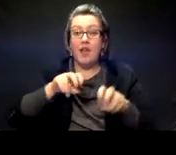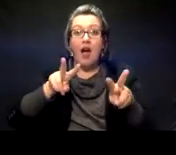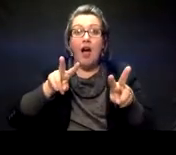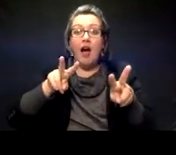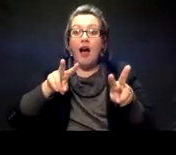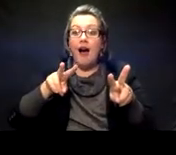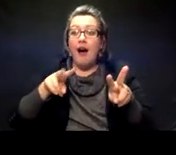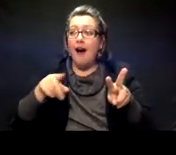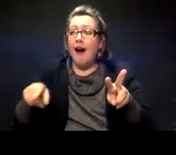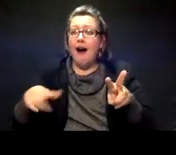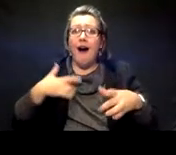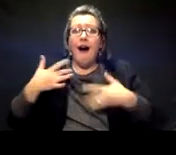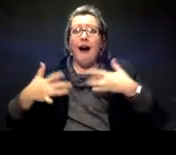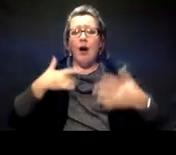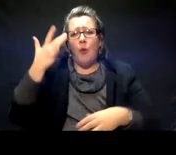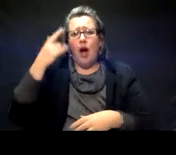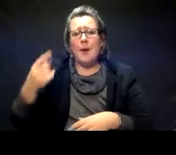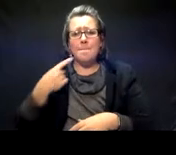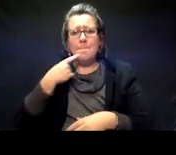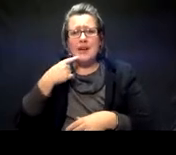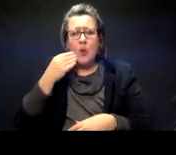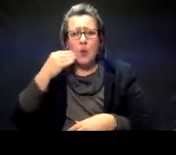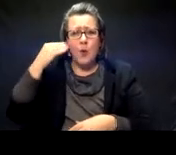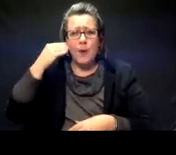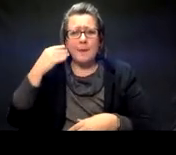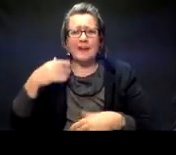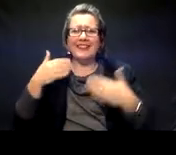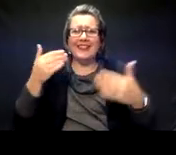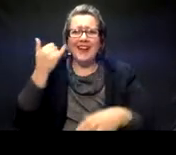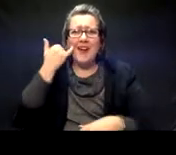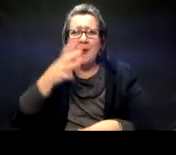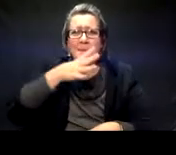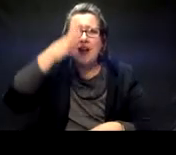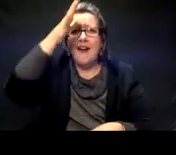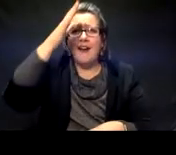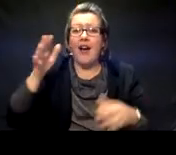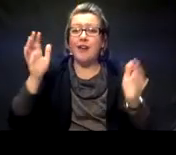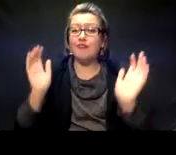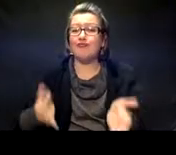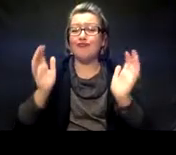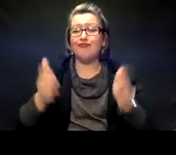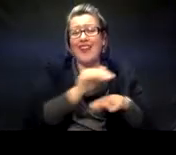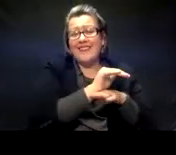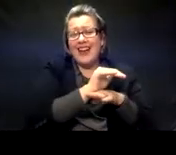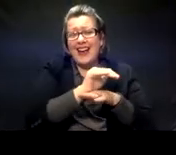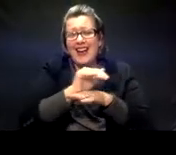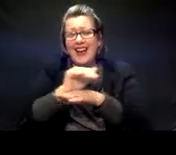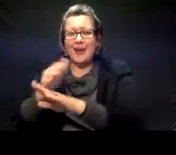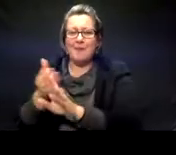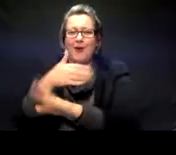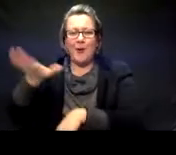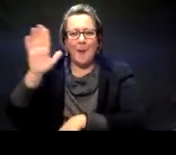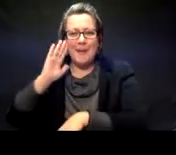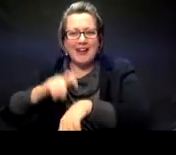And they called mom and dad. And they got so excited because they missed home and they wanted to call their parents. And they talked